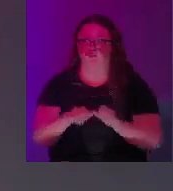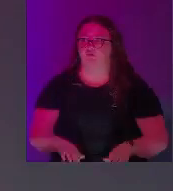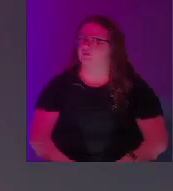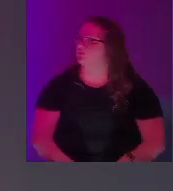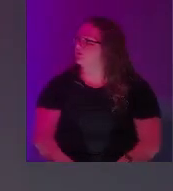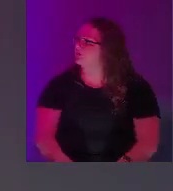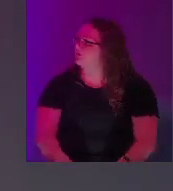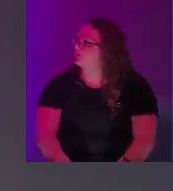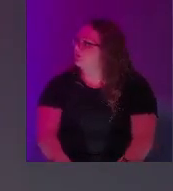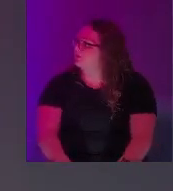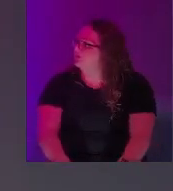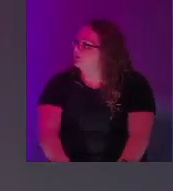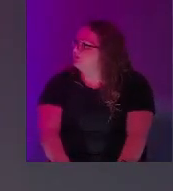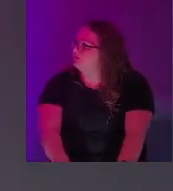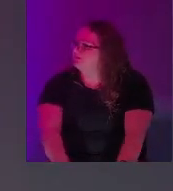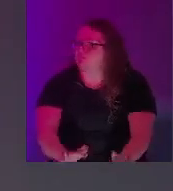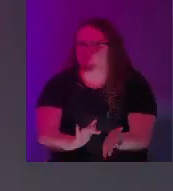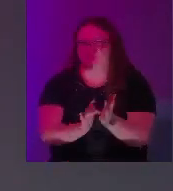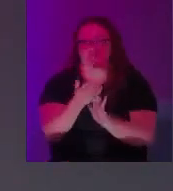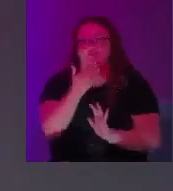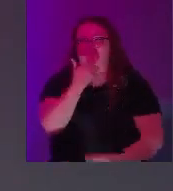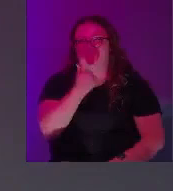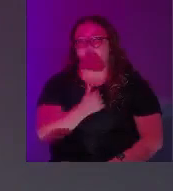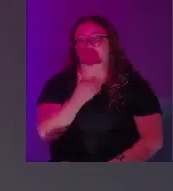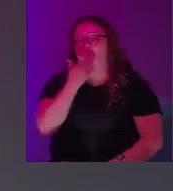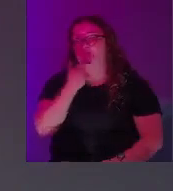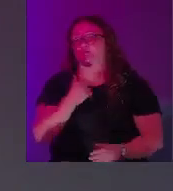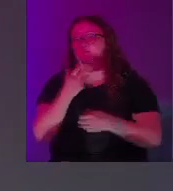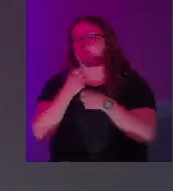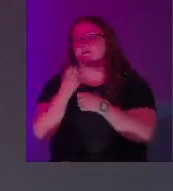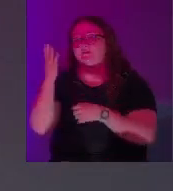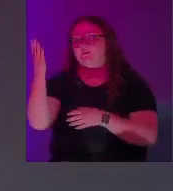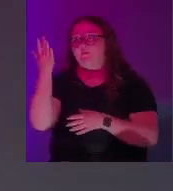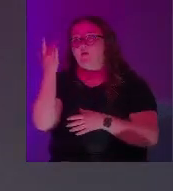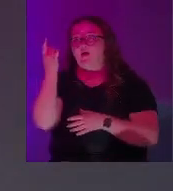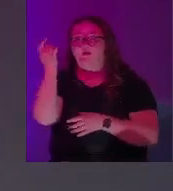Jesus is sweet, and it's sweet to trust in him because he's worthy of your trust. God bless you all.